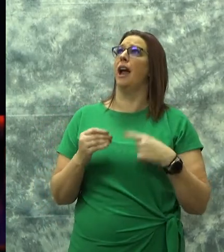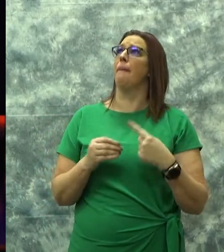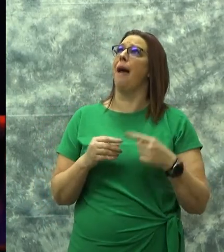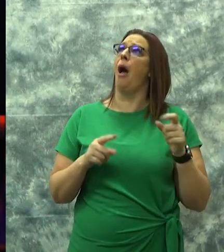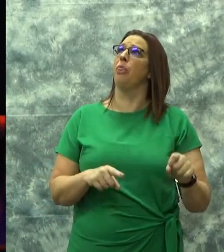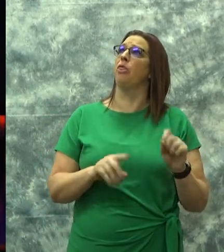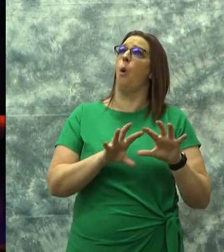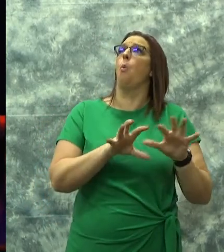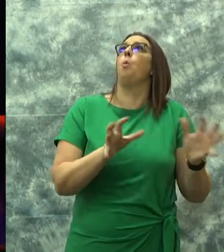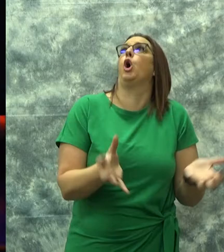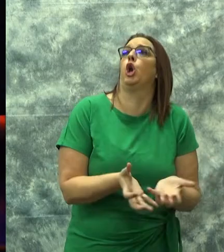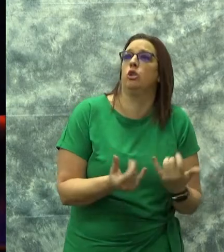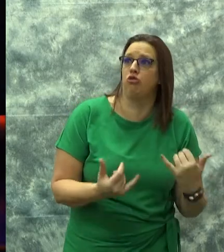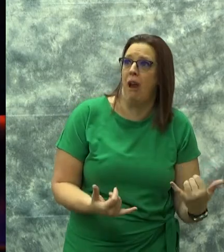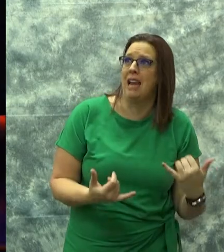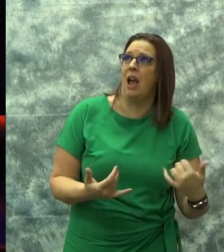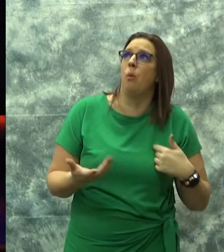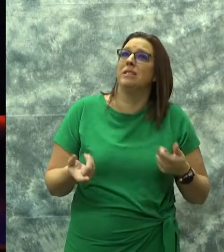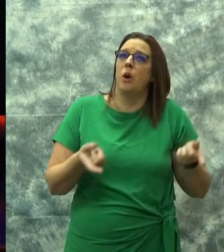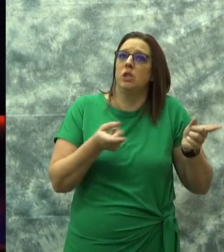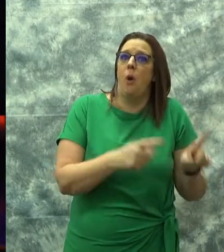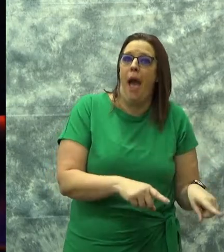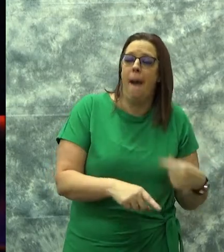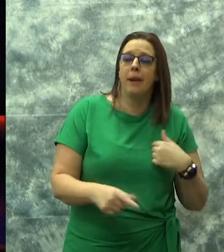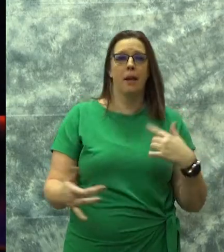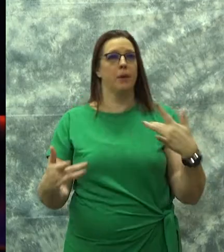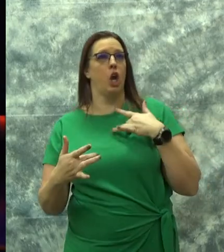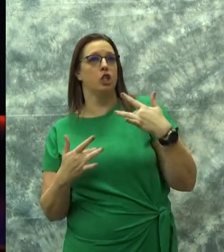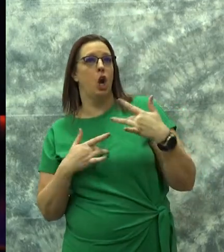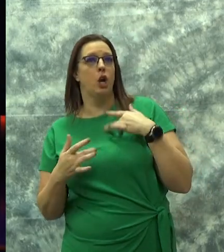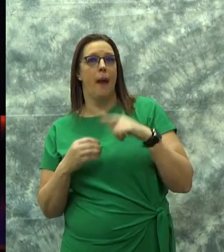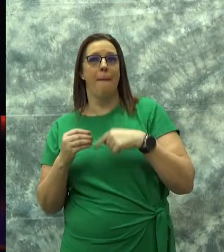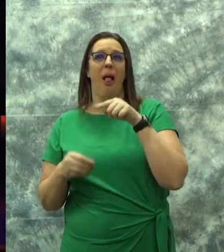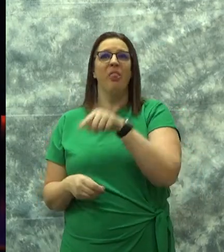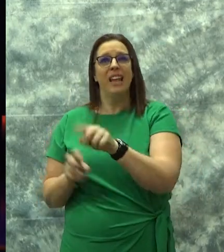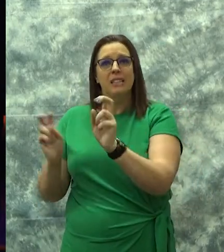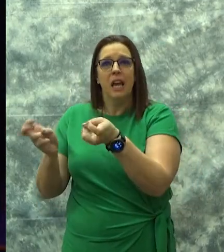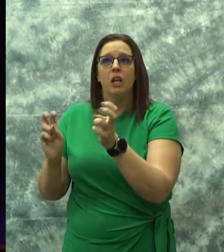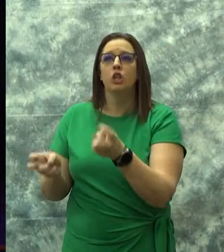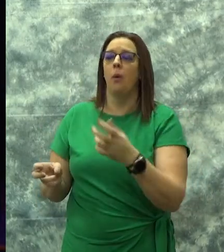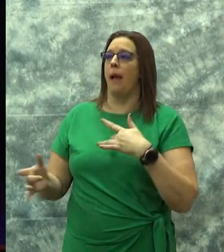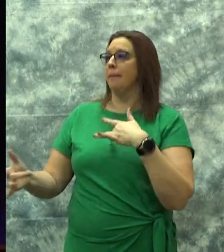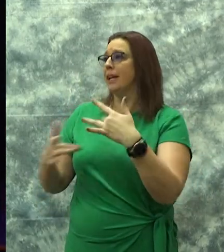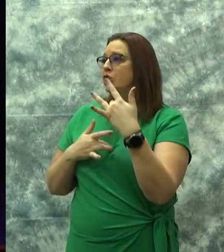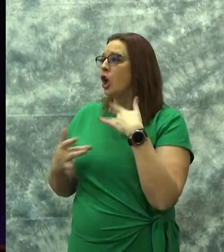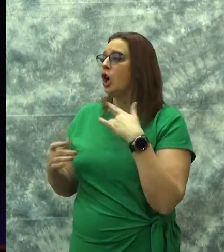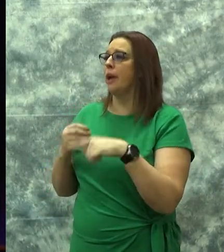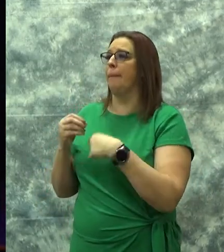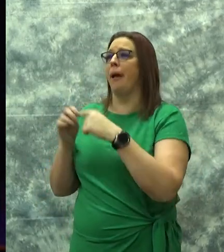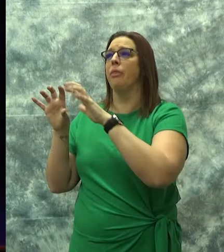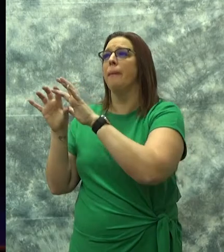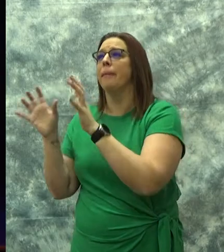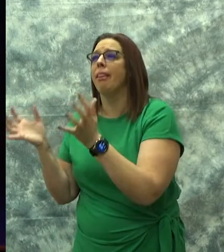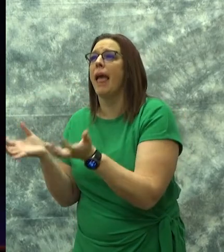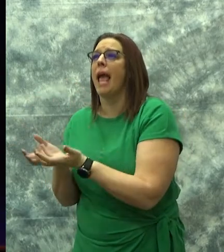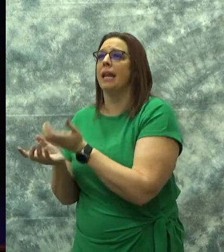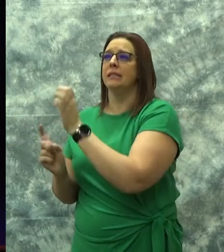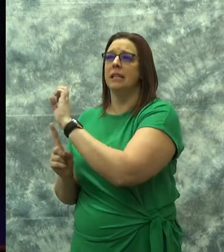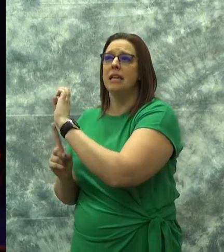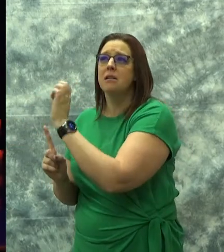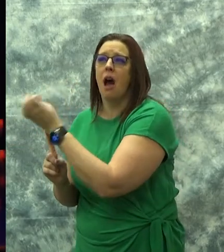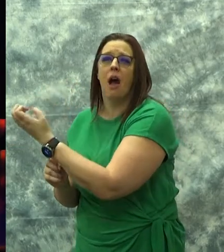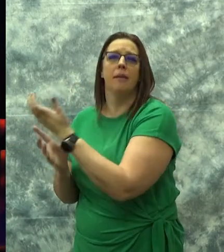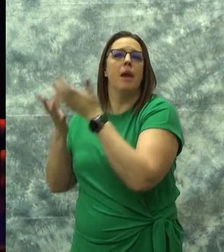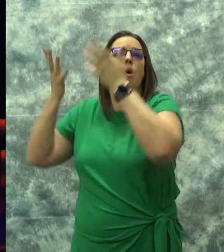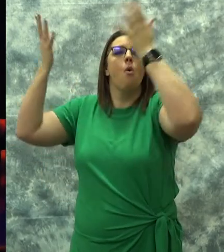concerned about the state of the world right now and what's going to happen. I'm so concerned about this issue. I'm so concerned about the ecology of our planet.